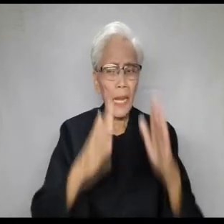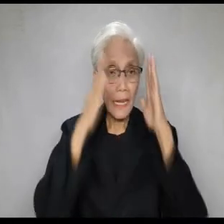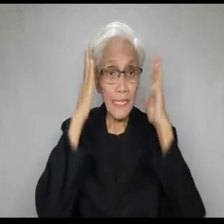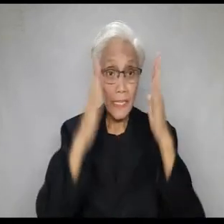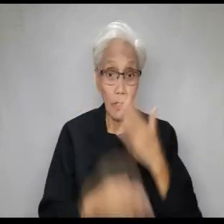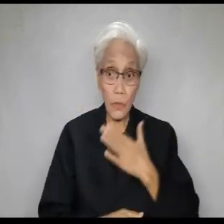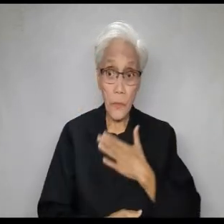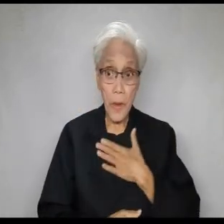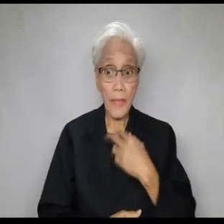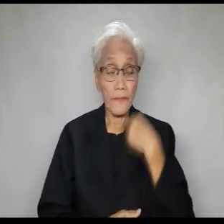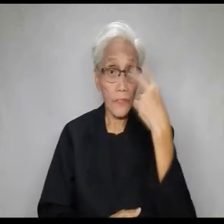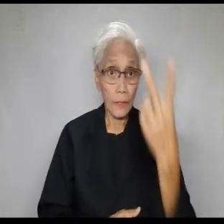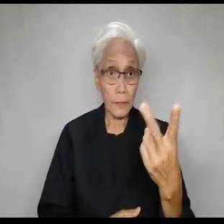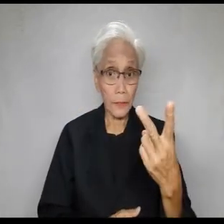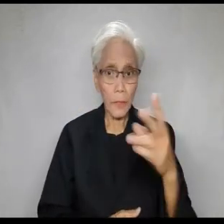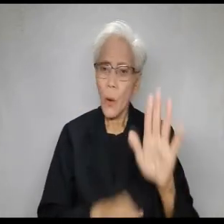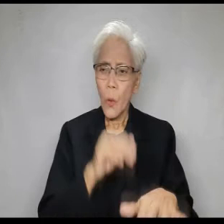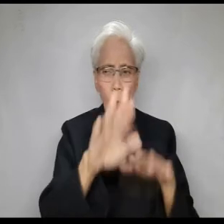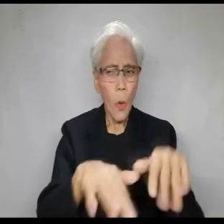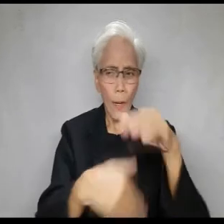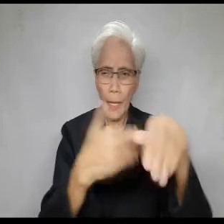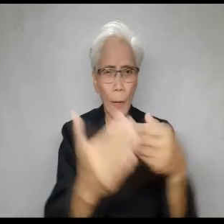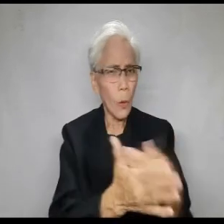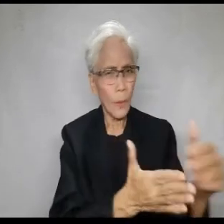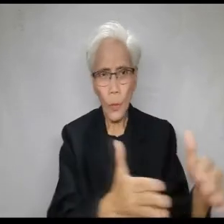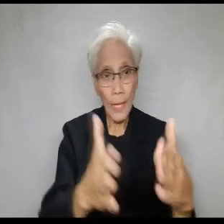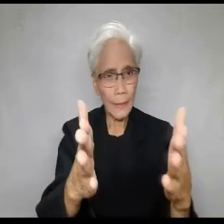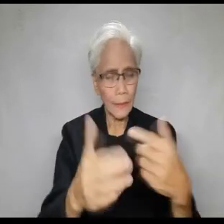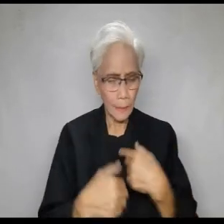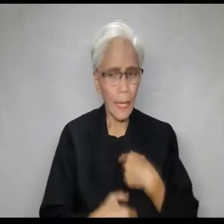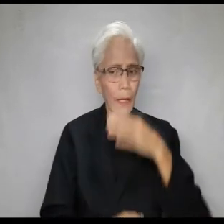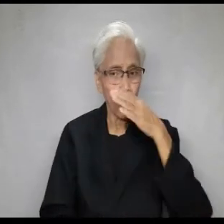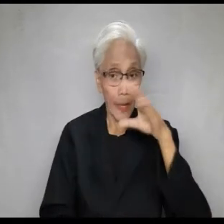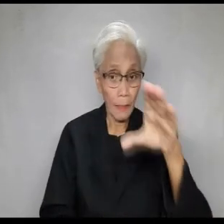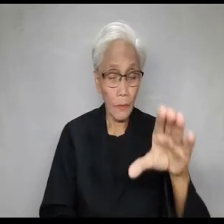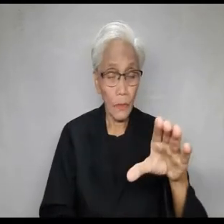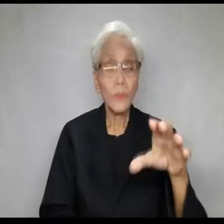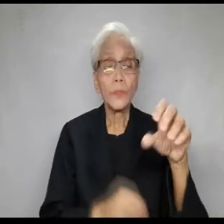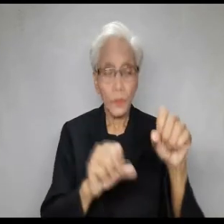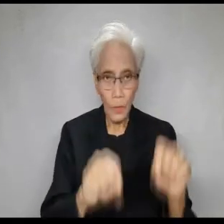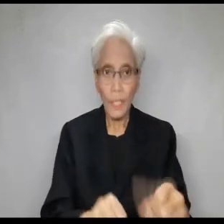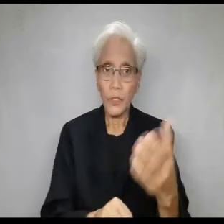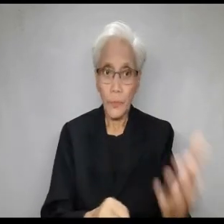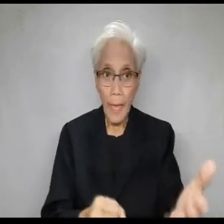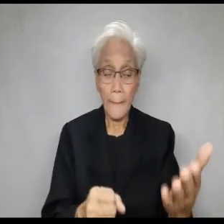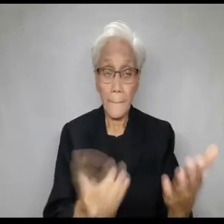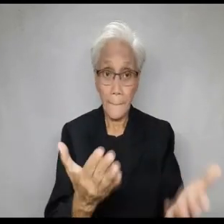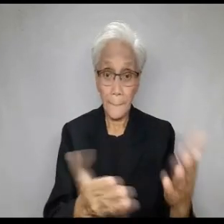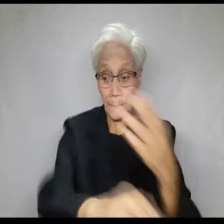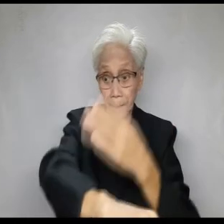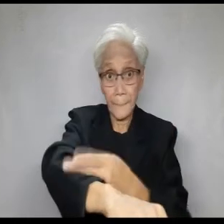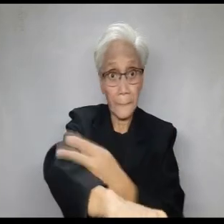us, listen to my voice, walk in all the ways that I command you, so that